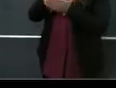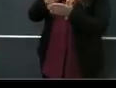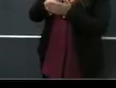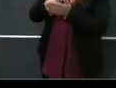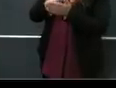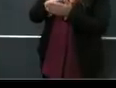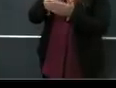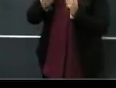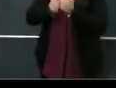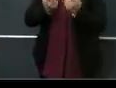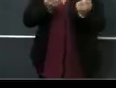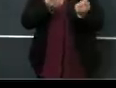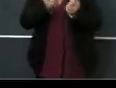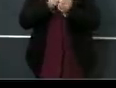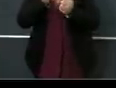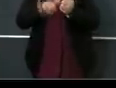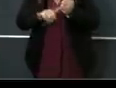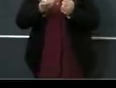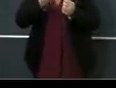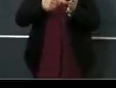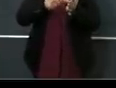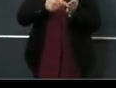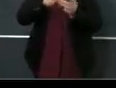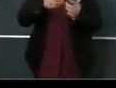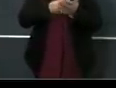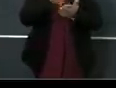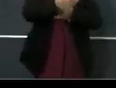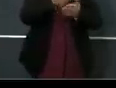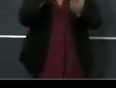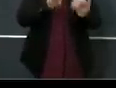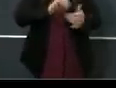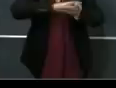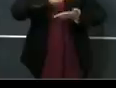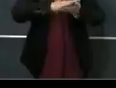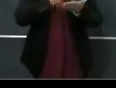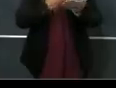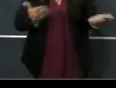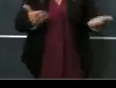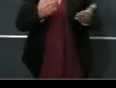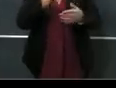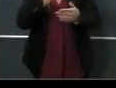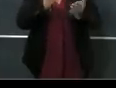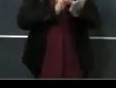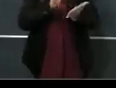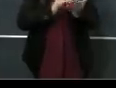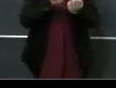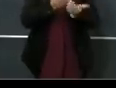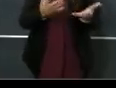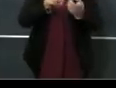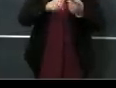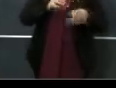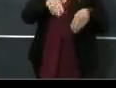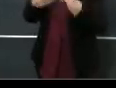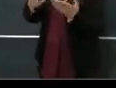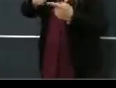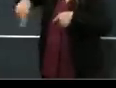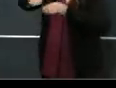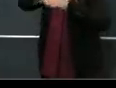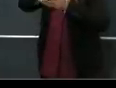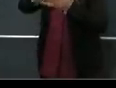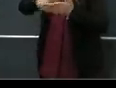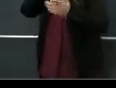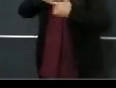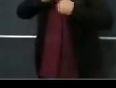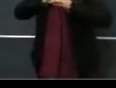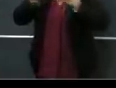sure that students can have a laptop or a Chromebook or a tablet, and to make sure that they can have access to a hotspot in their